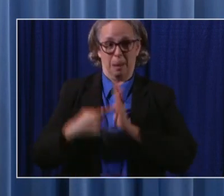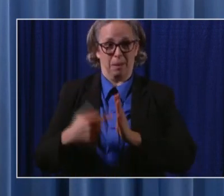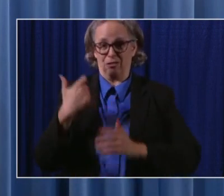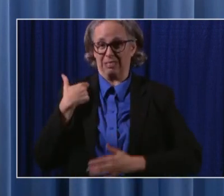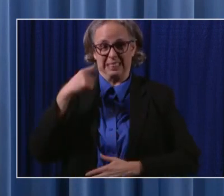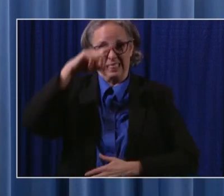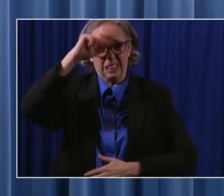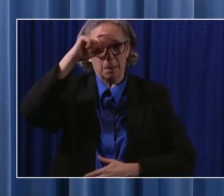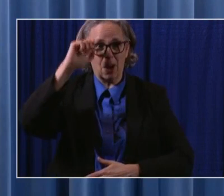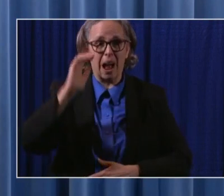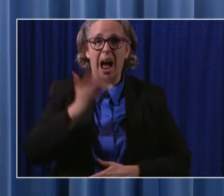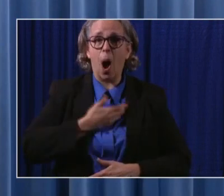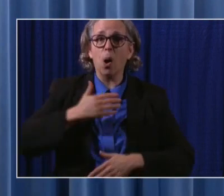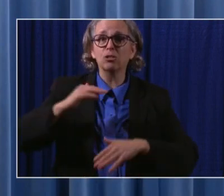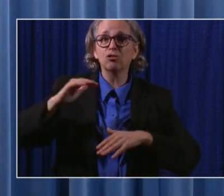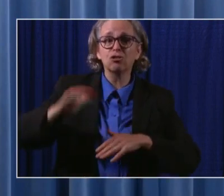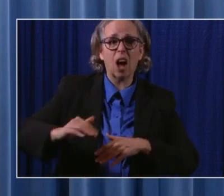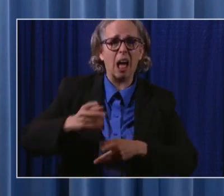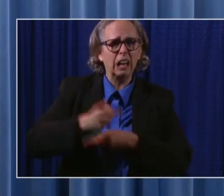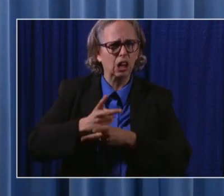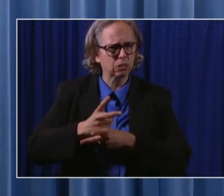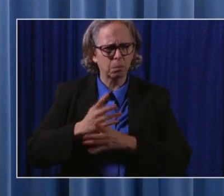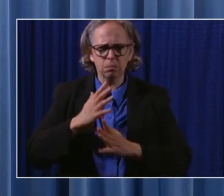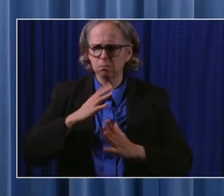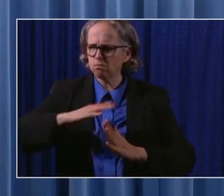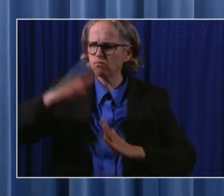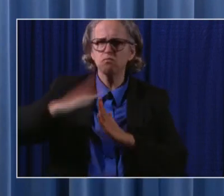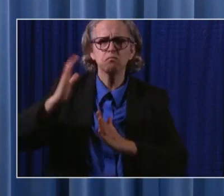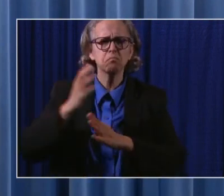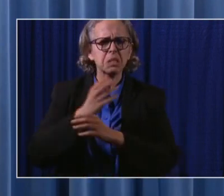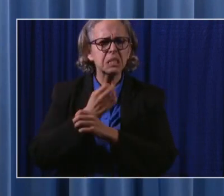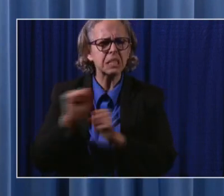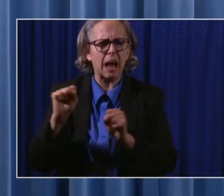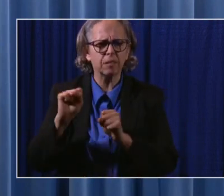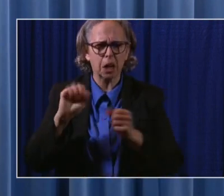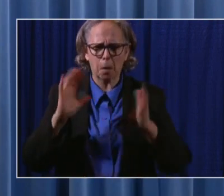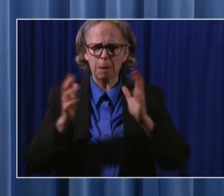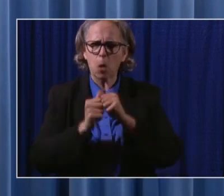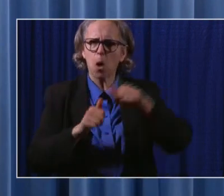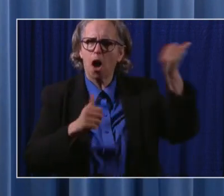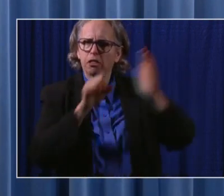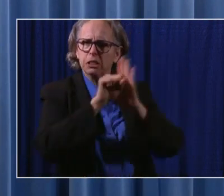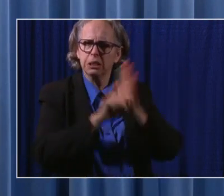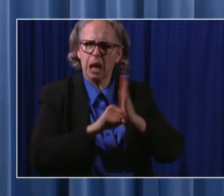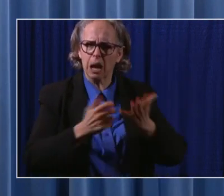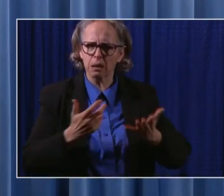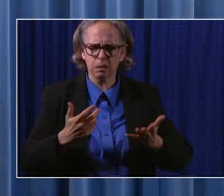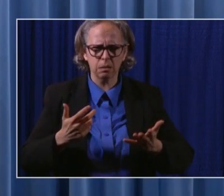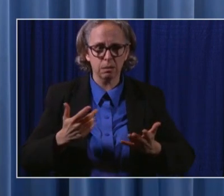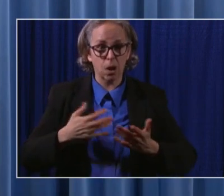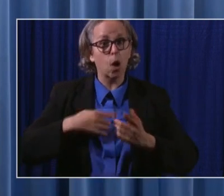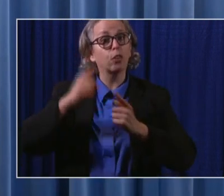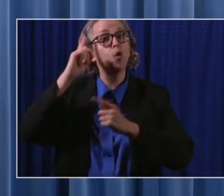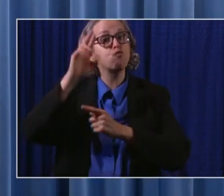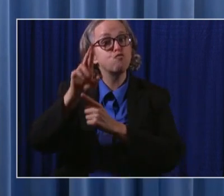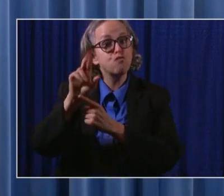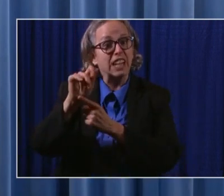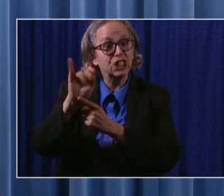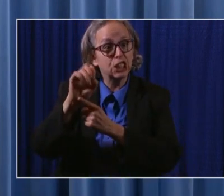at least by the regulations we have, the ratios we have. We were some of the most conservative, in the sense of conservative being